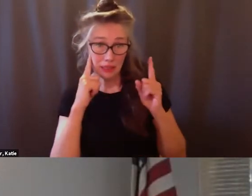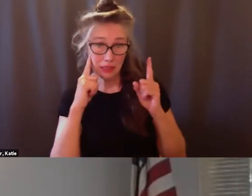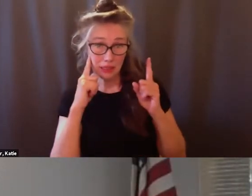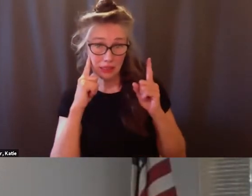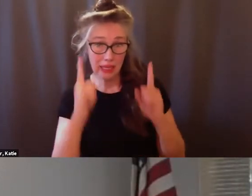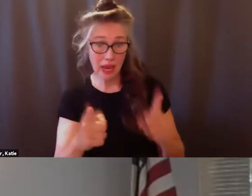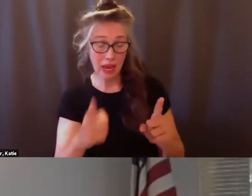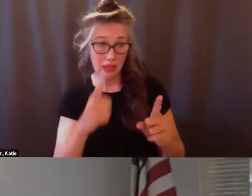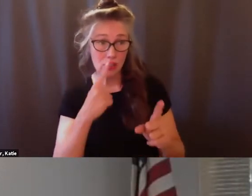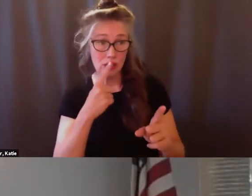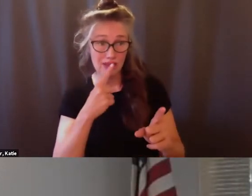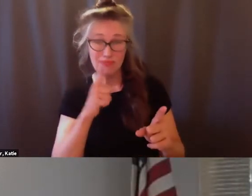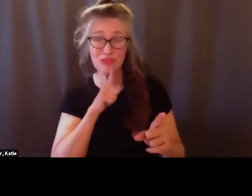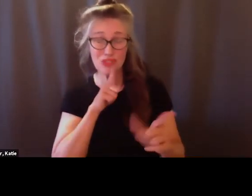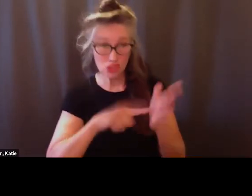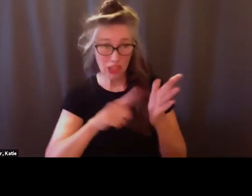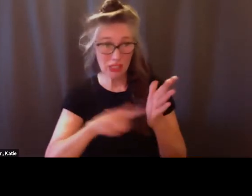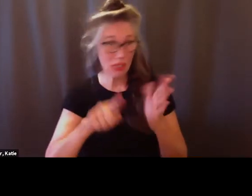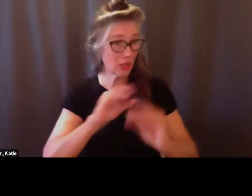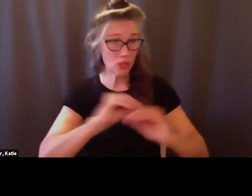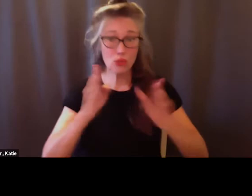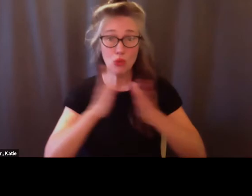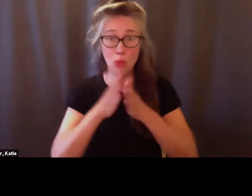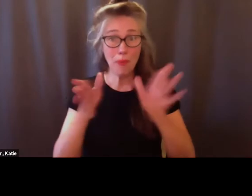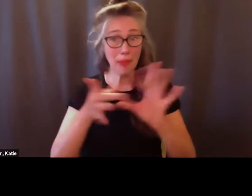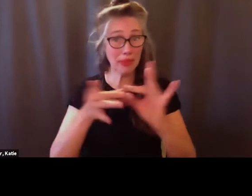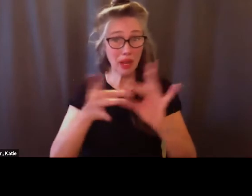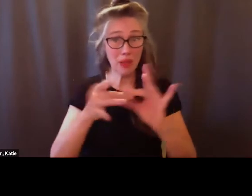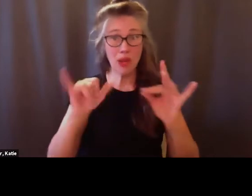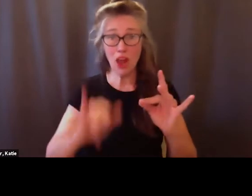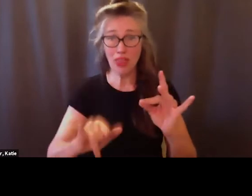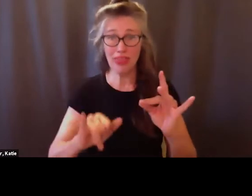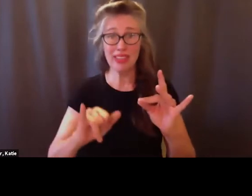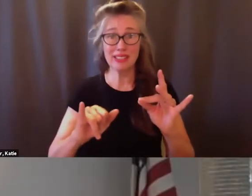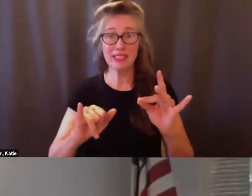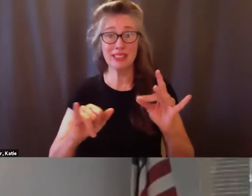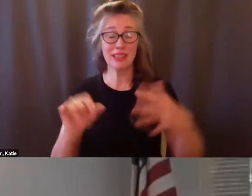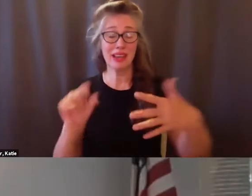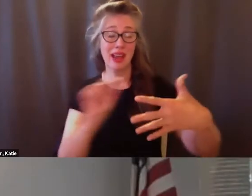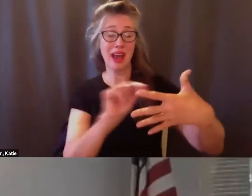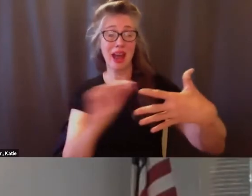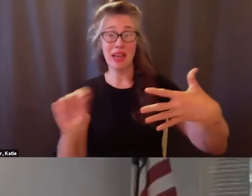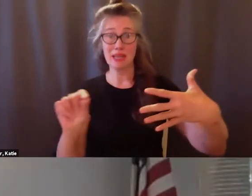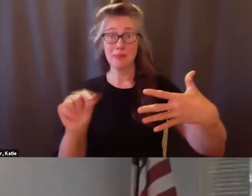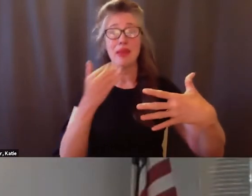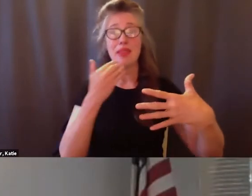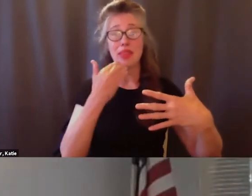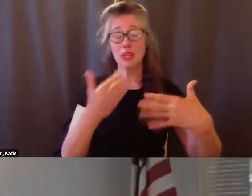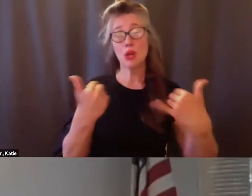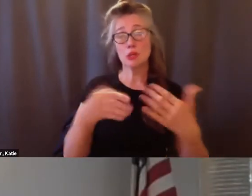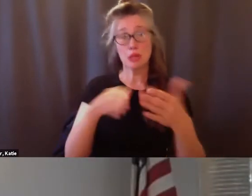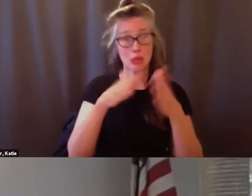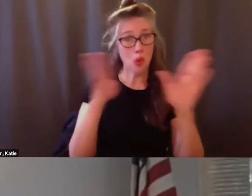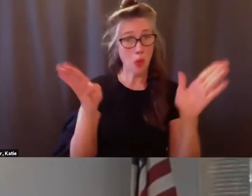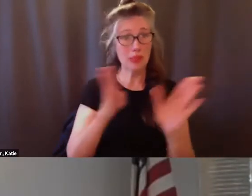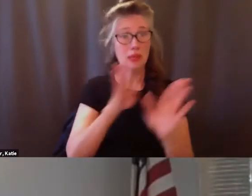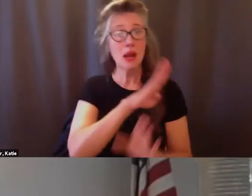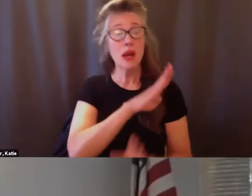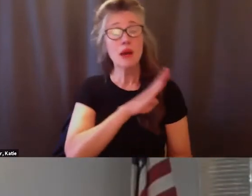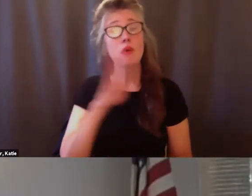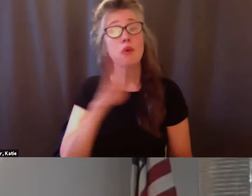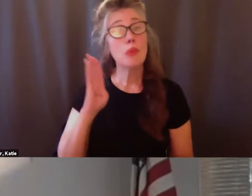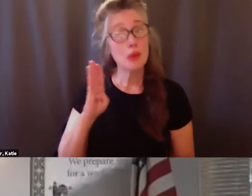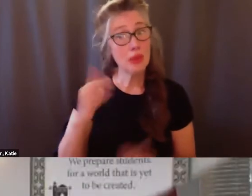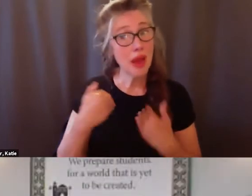item? No public comment. Thank you so much. So now I'll open it up to board members. Do you have any comments or